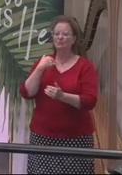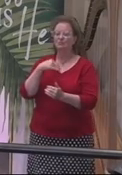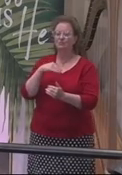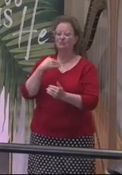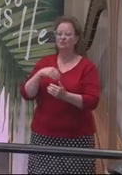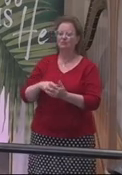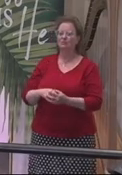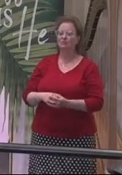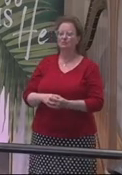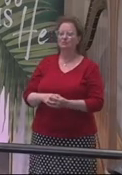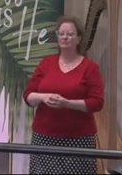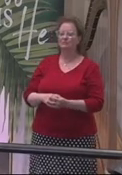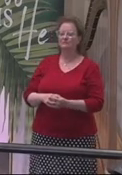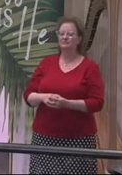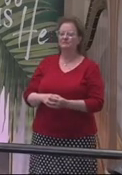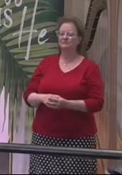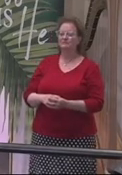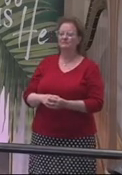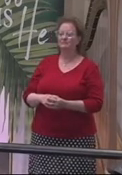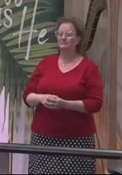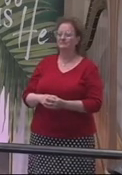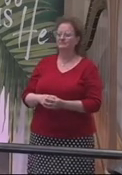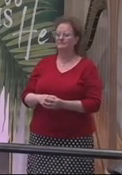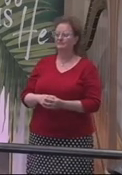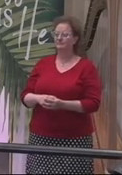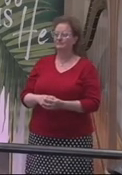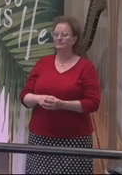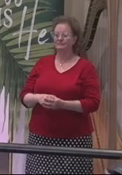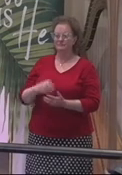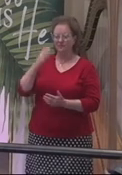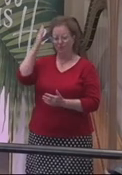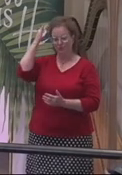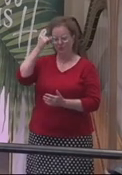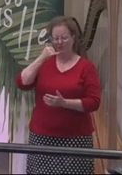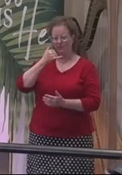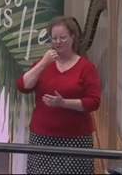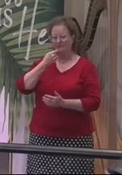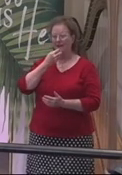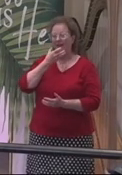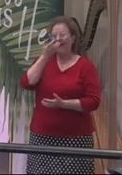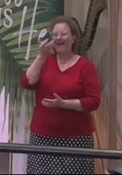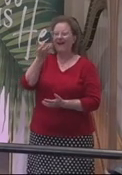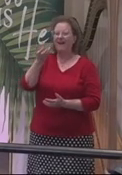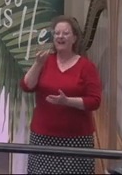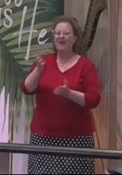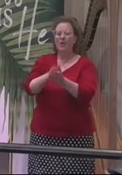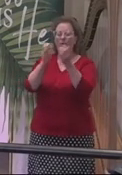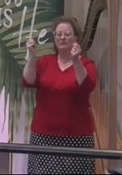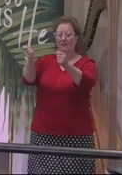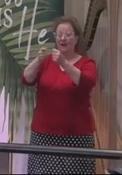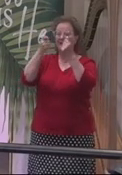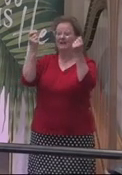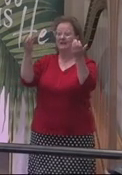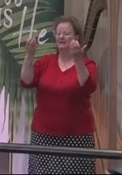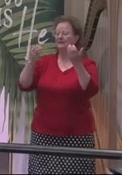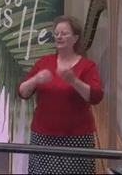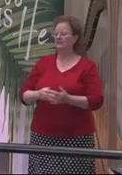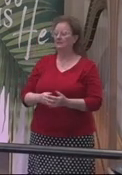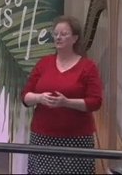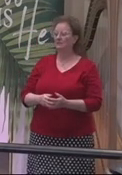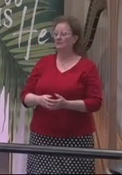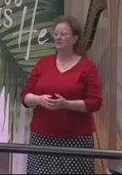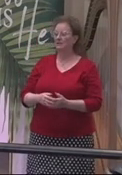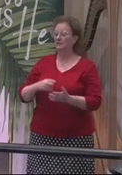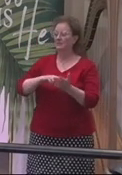left unaffected. And this is why they cried, Hosanna. Because did you know that the word Hosanna